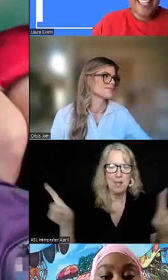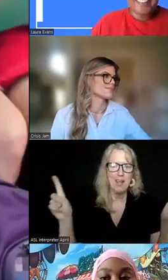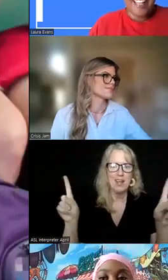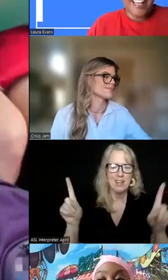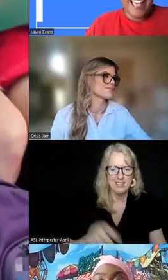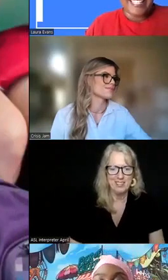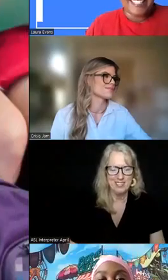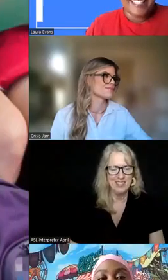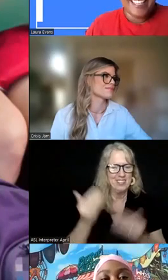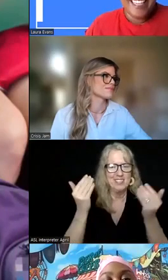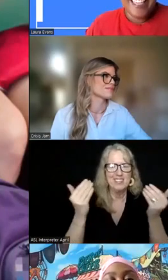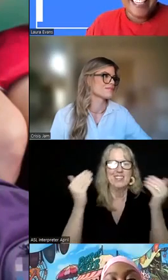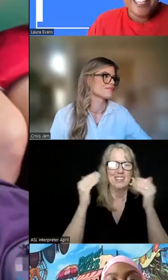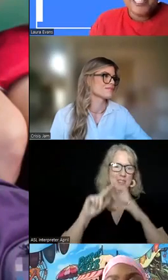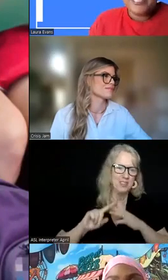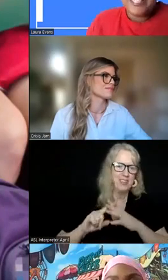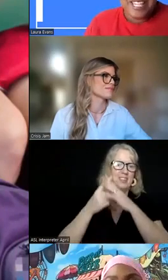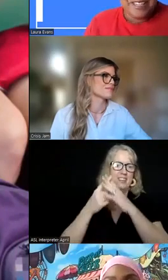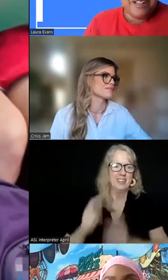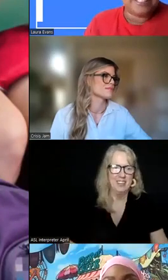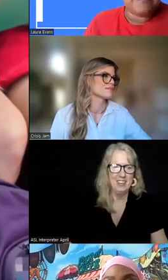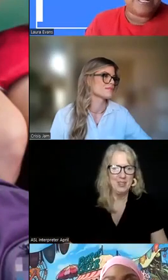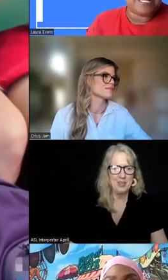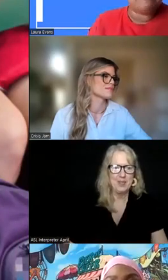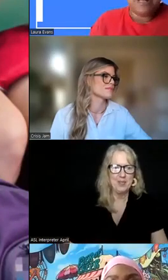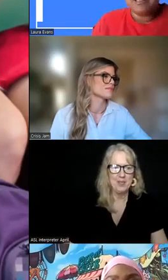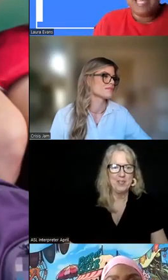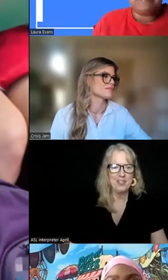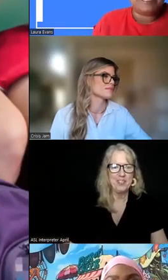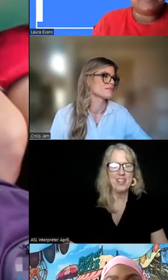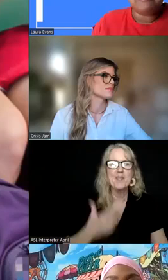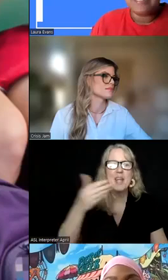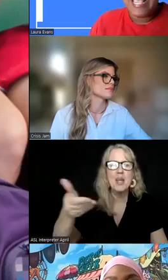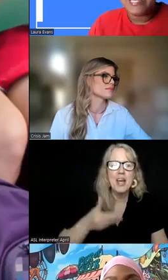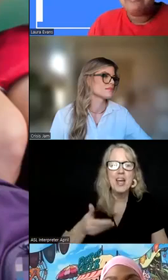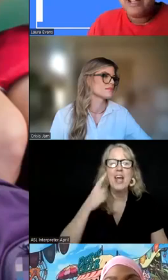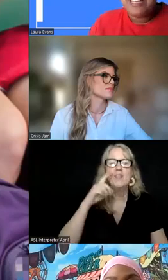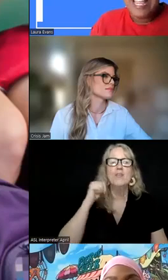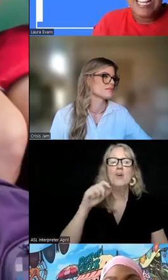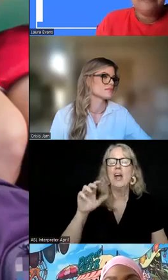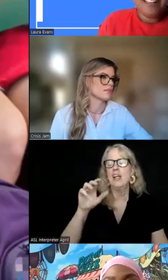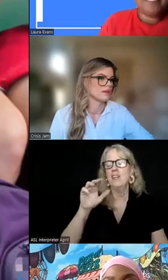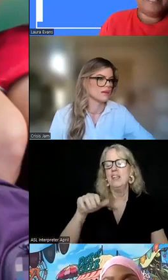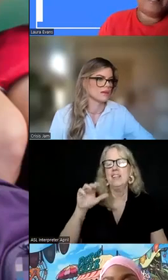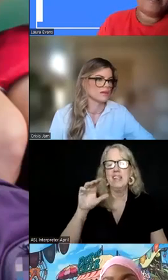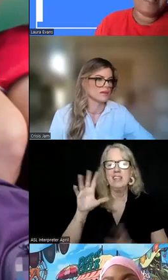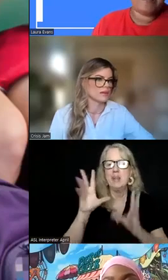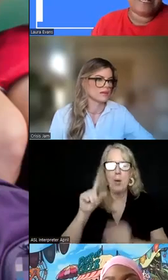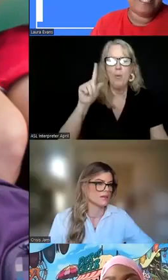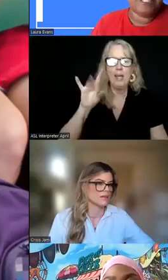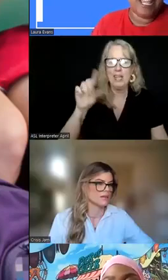All right, kickoff, guys. Thank you all so much, and welcome to episode 181